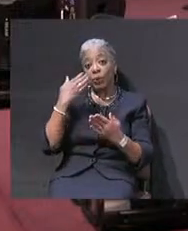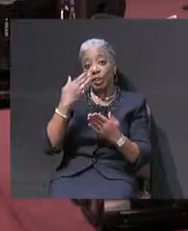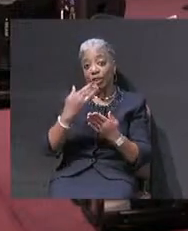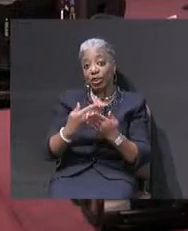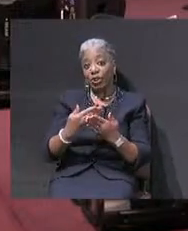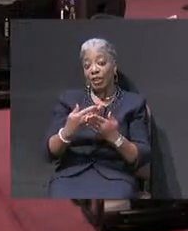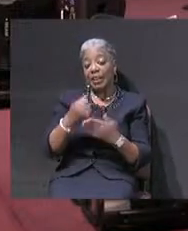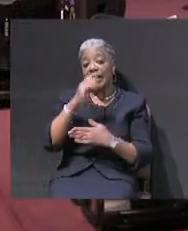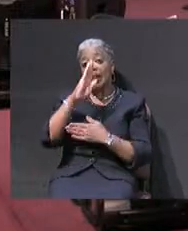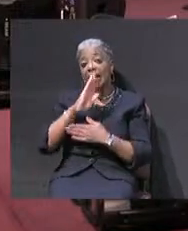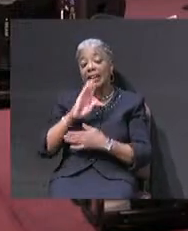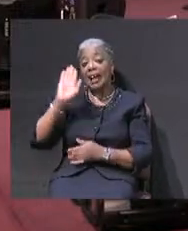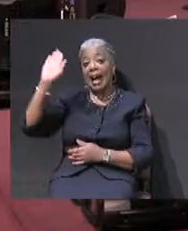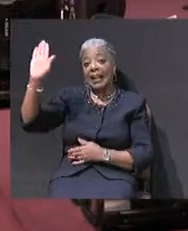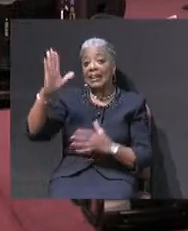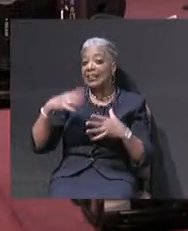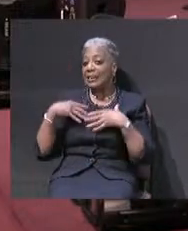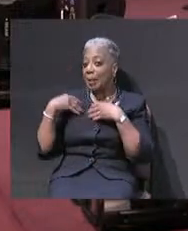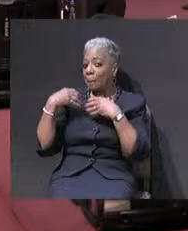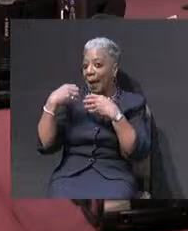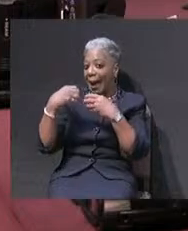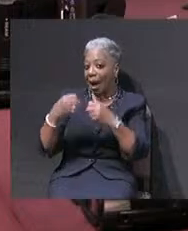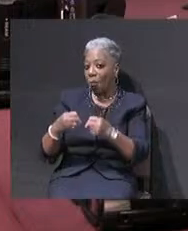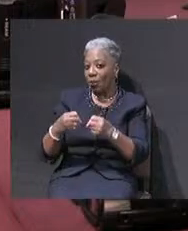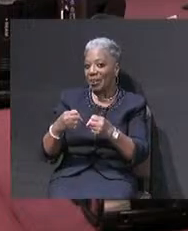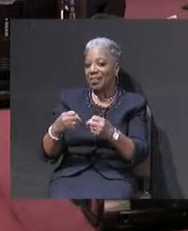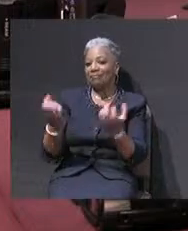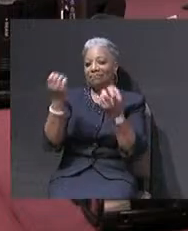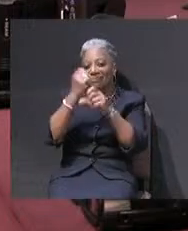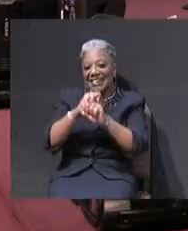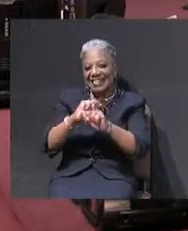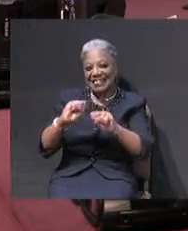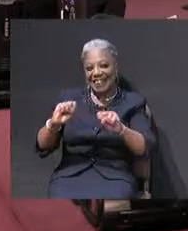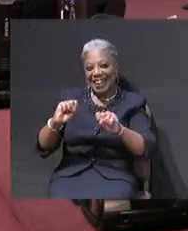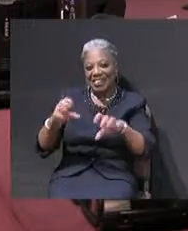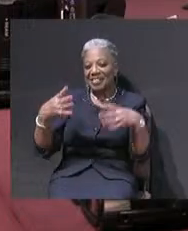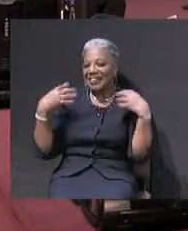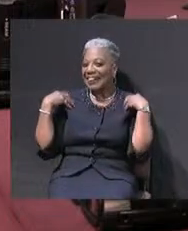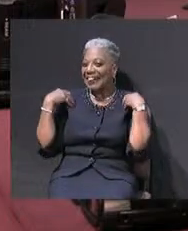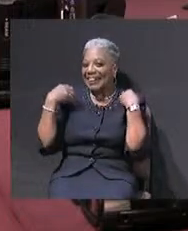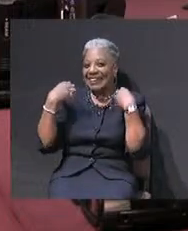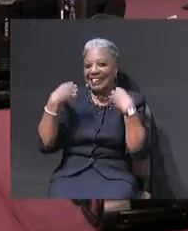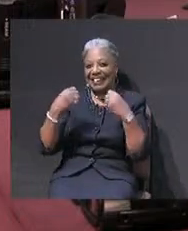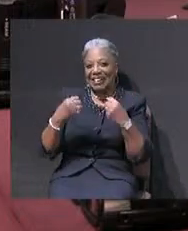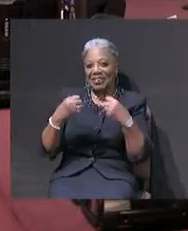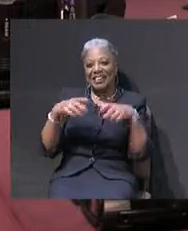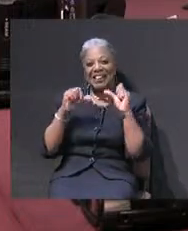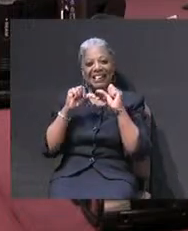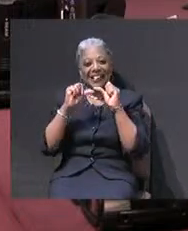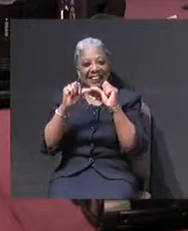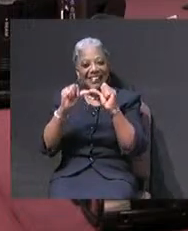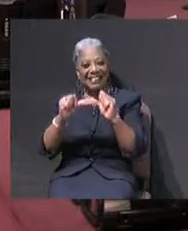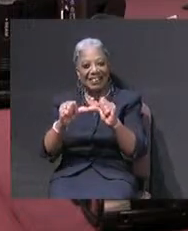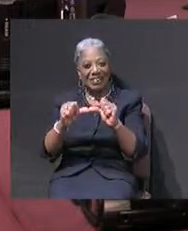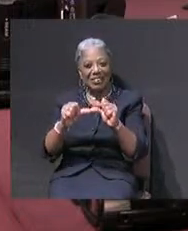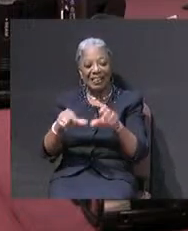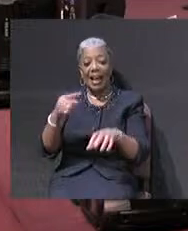power, it still works. Amen. I know my bank account needed